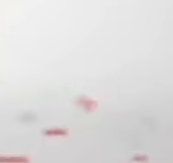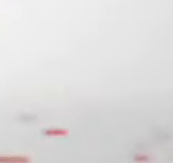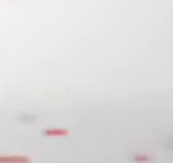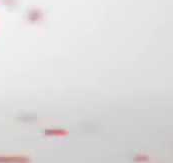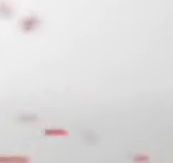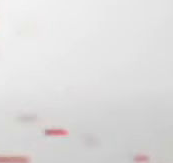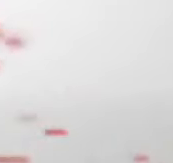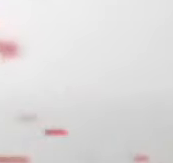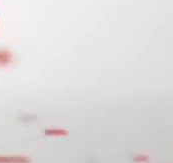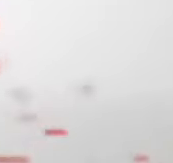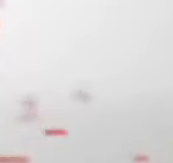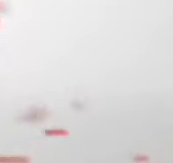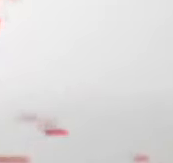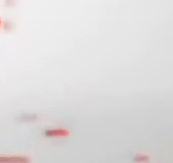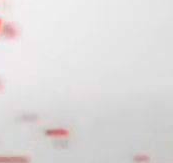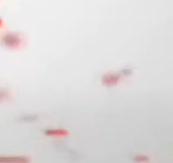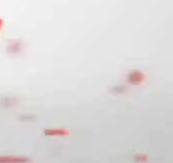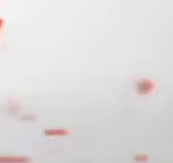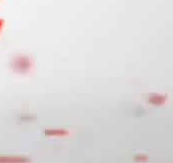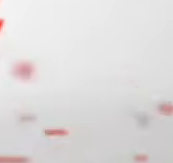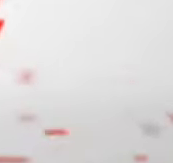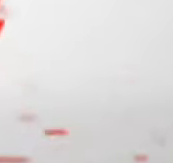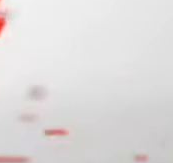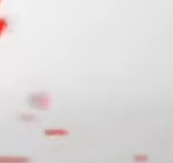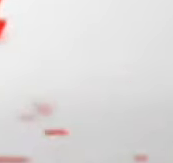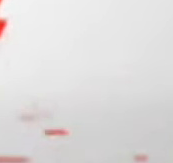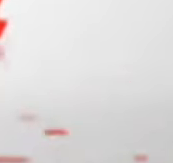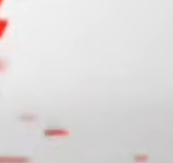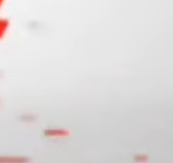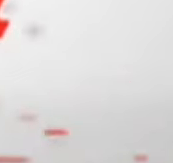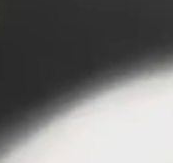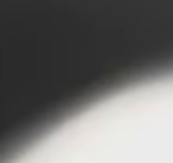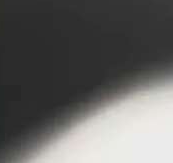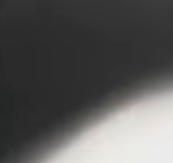Promo ends 18 December 2020. Build It.